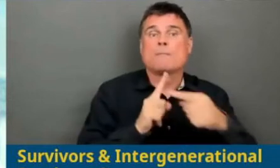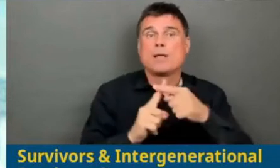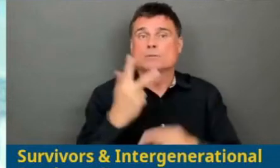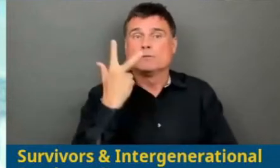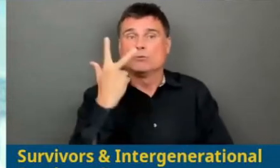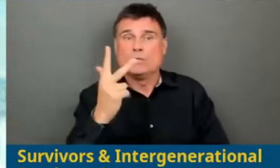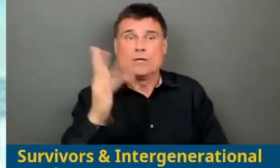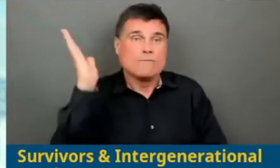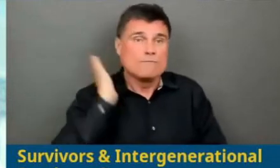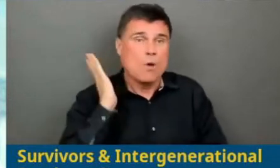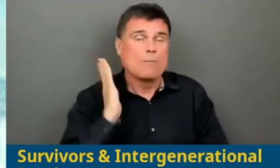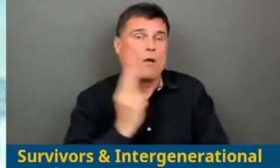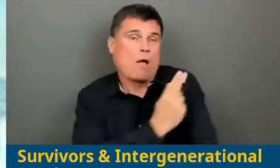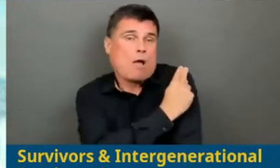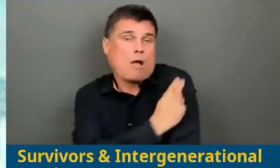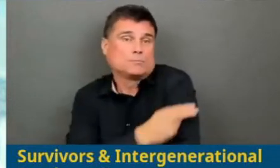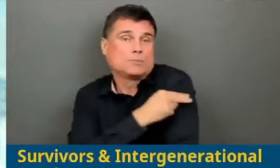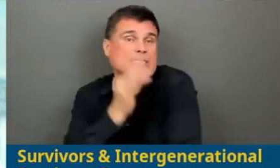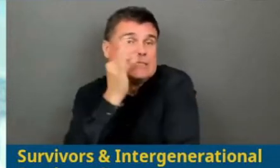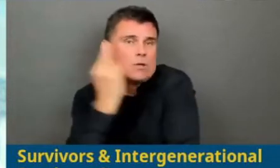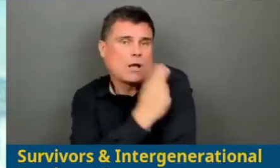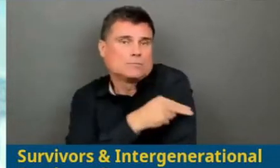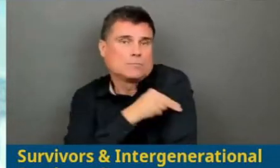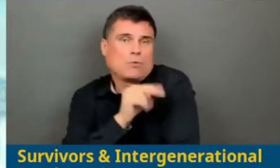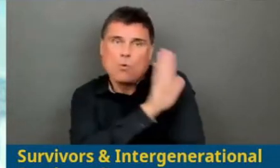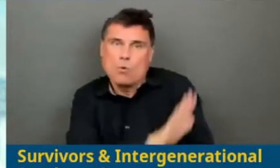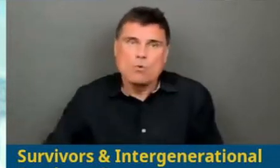sites in British Columbia. Up to